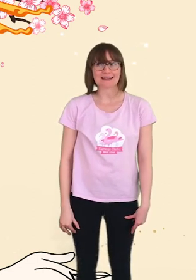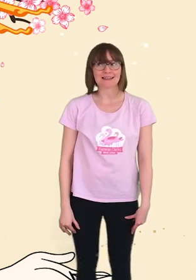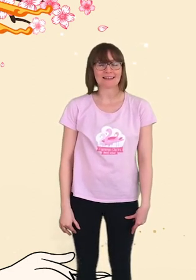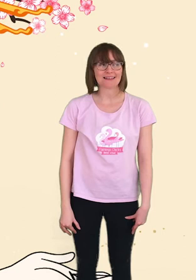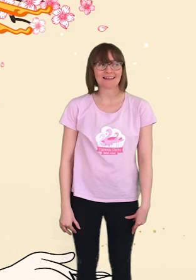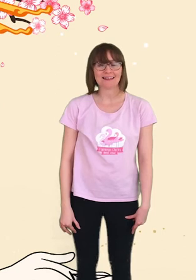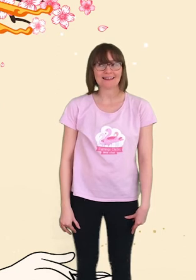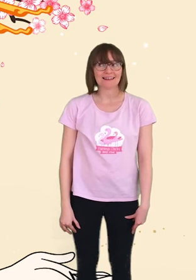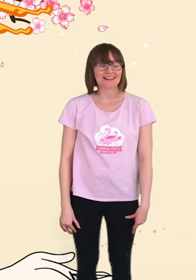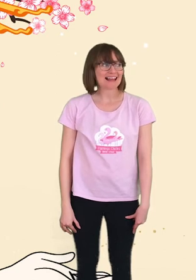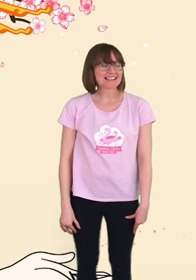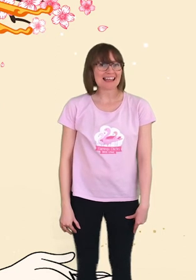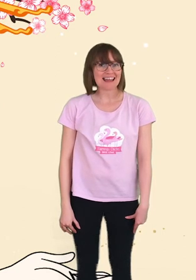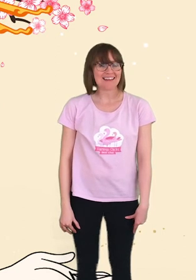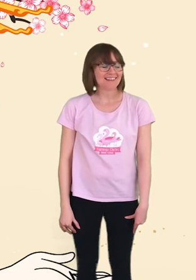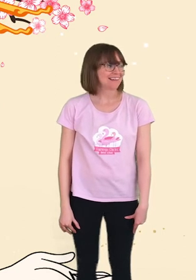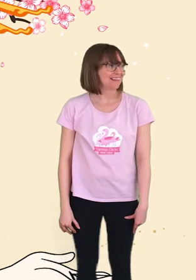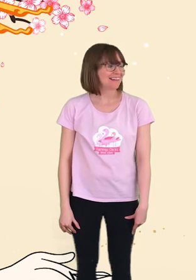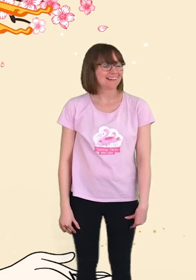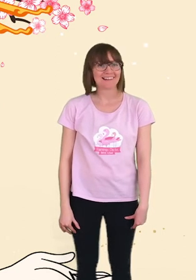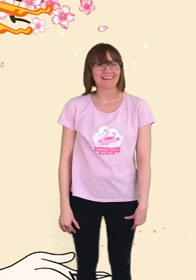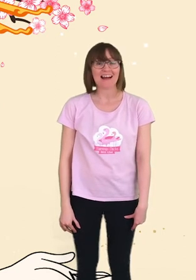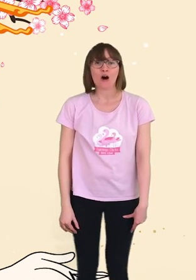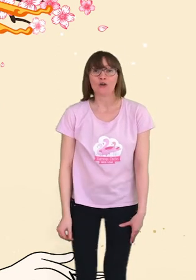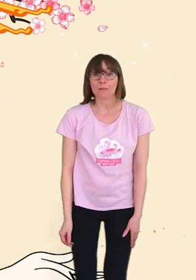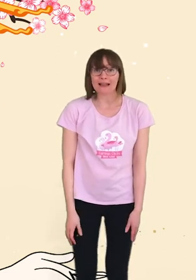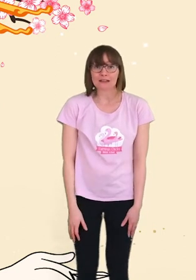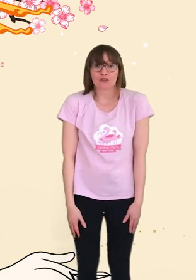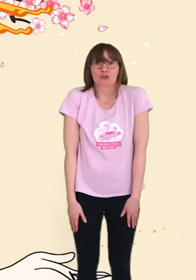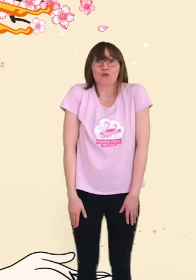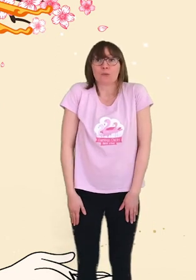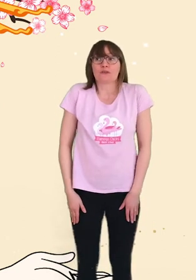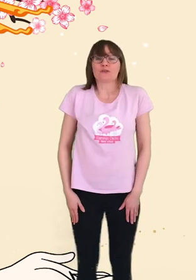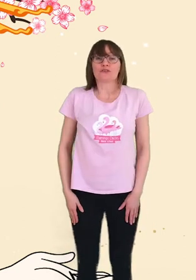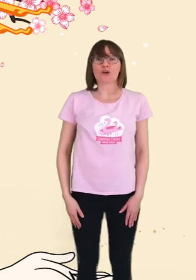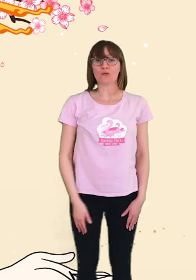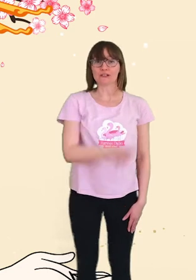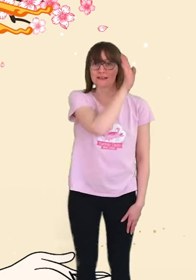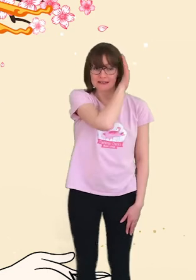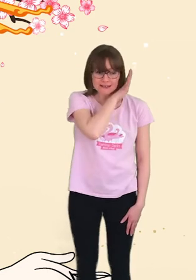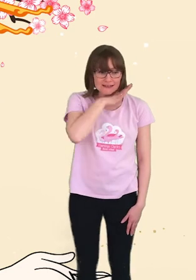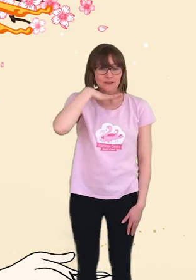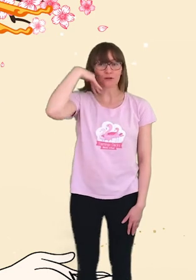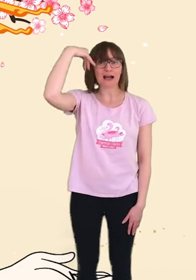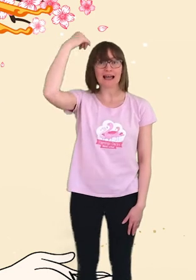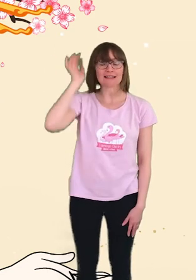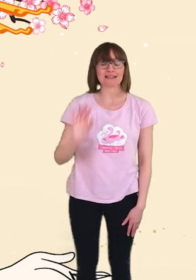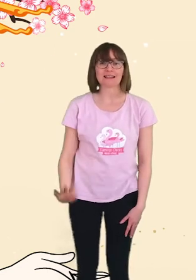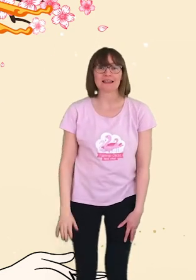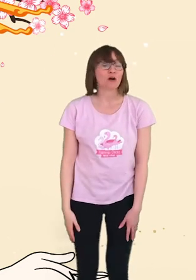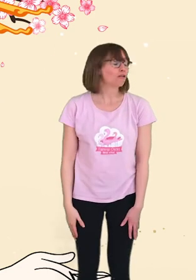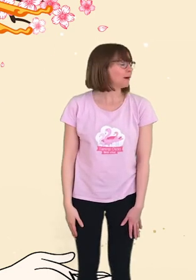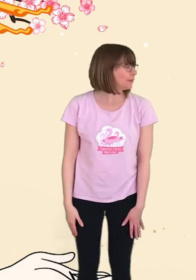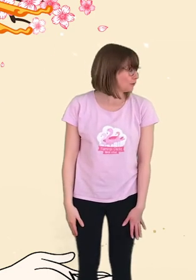eyes. That's it. Or you might scoop with your shoulders instead of your